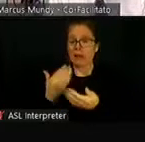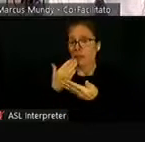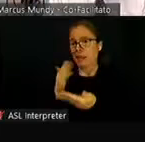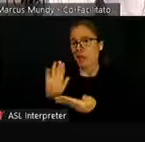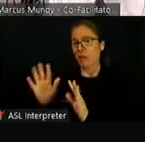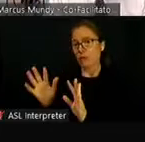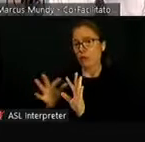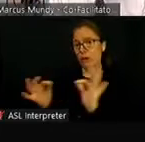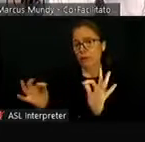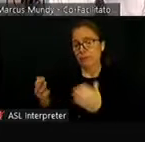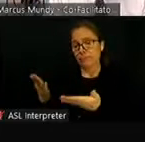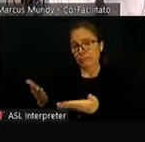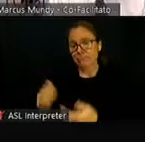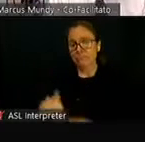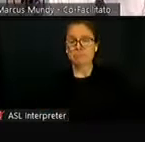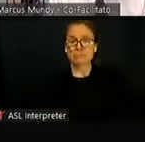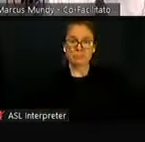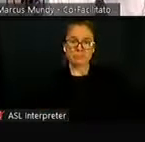comment.